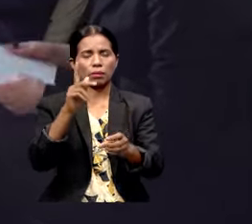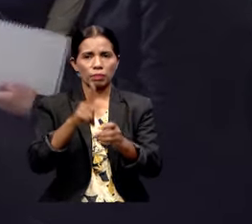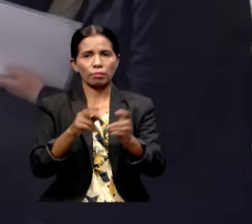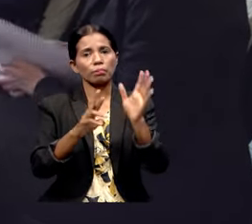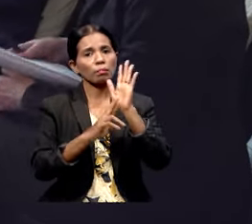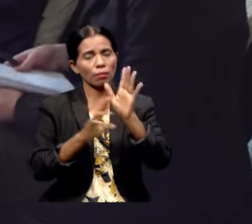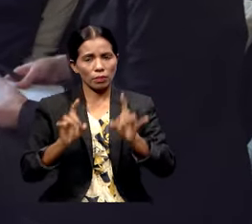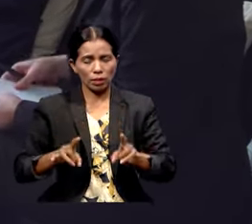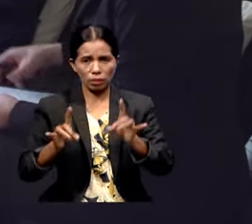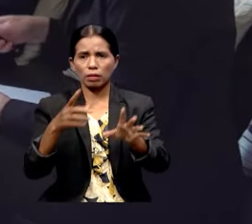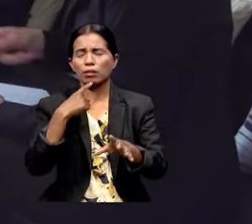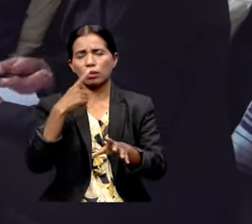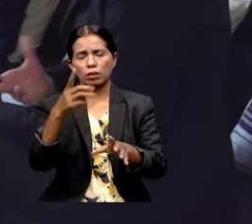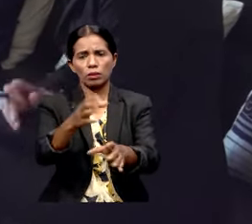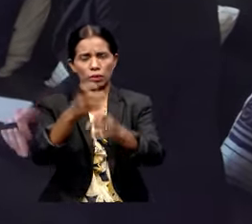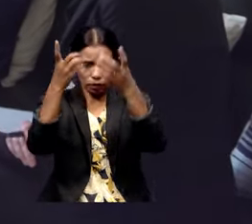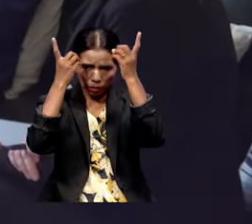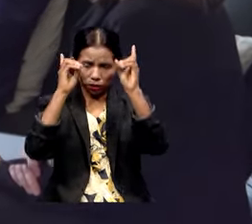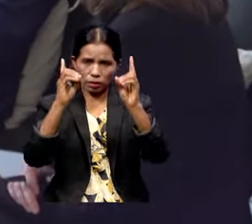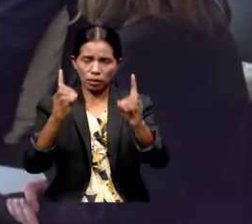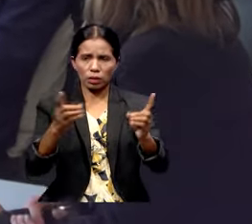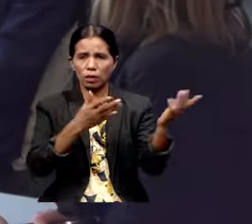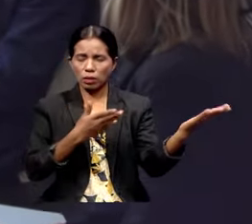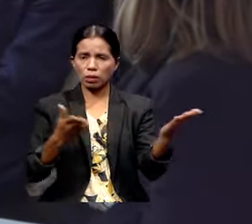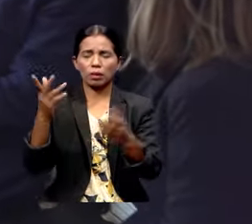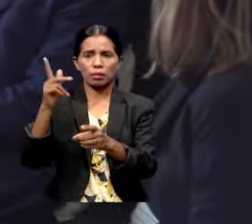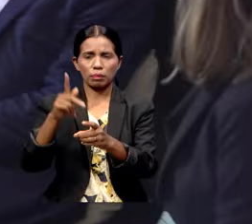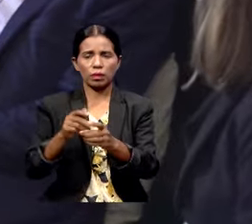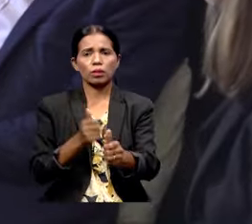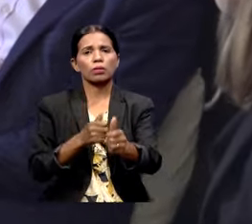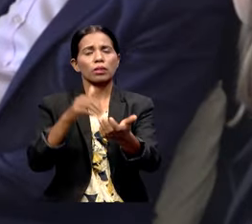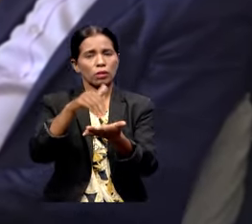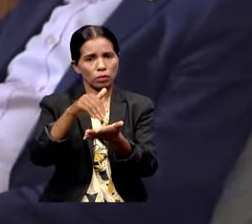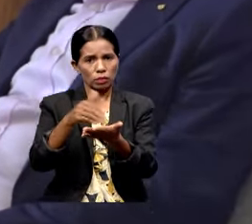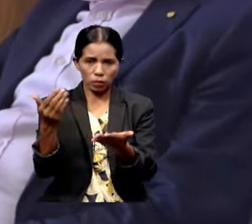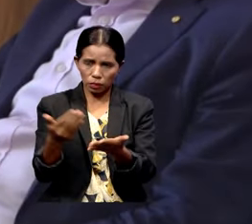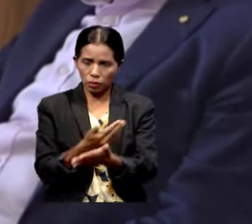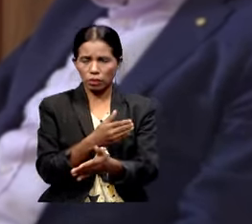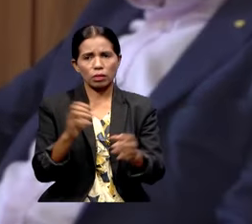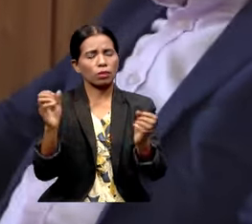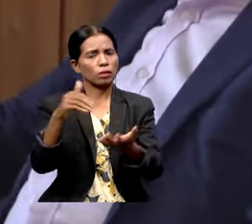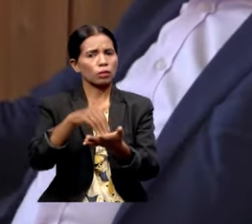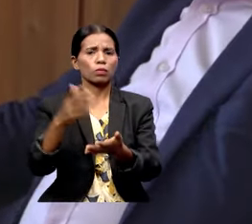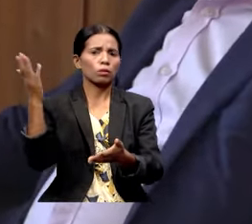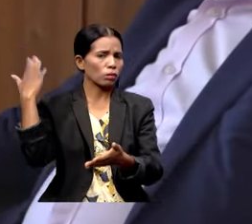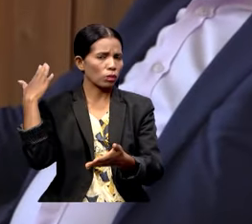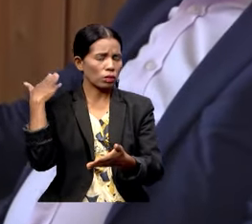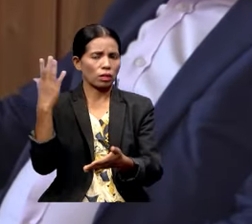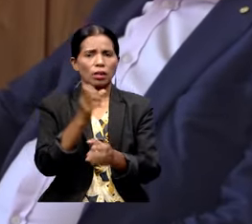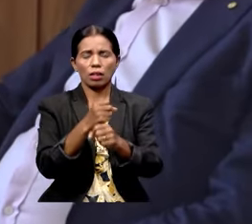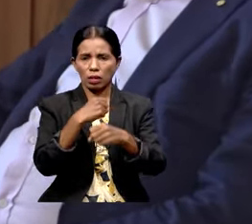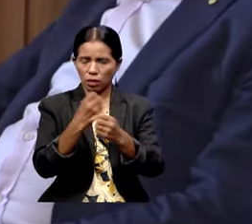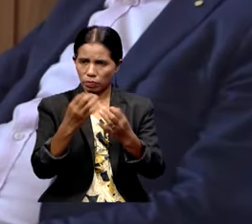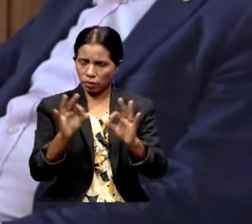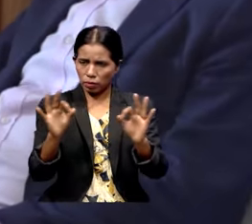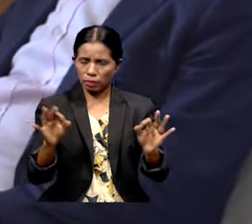Representante Australian Hactuir se foti decisão dada Greater Sunrise baseia ba estudo fong laos estudo tuang neve antes ne halona.